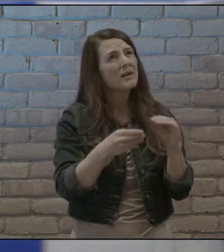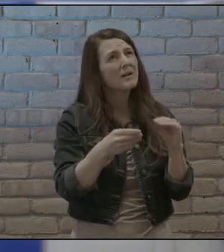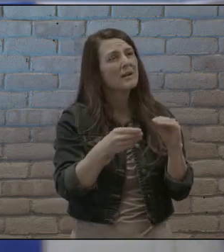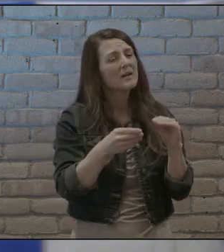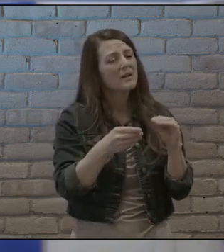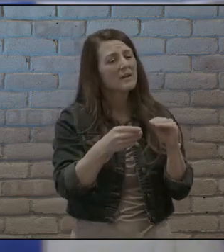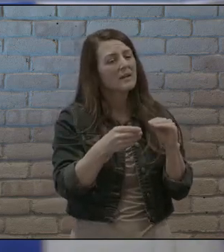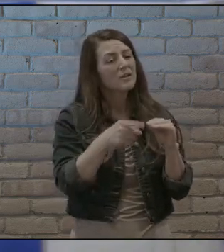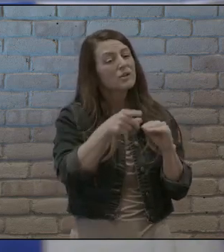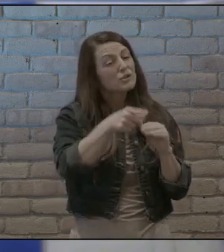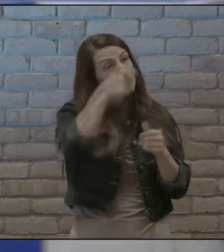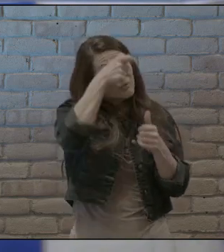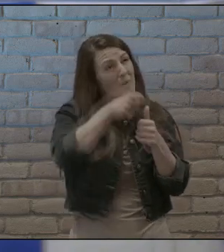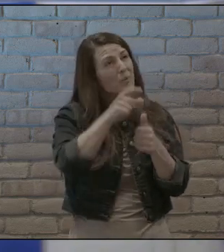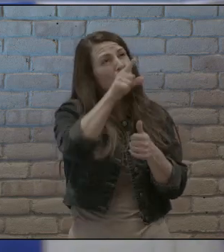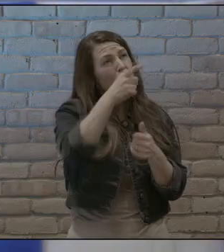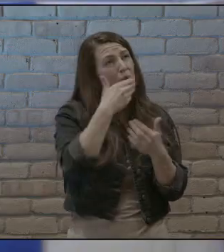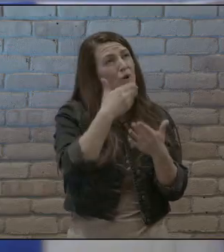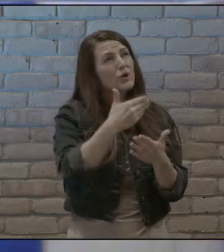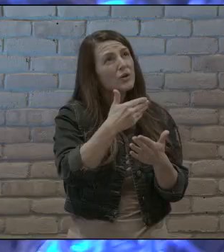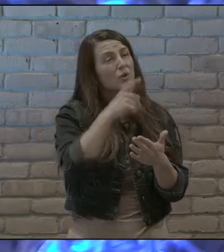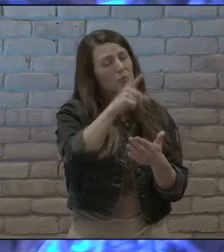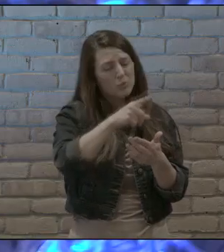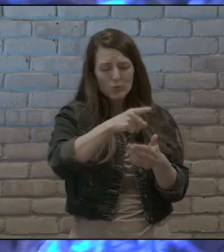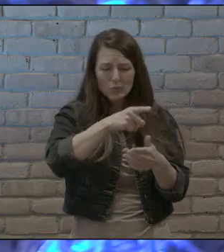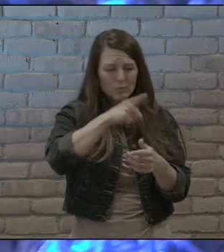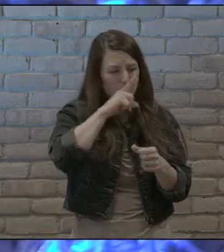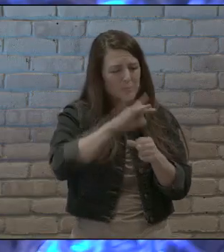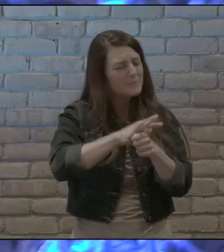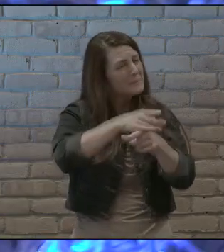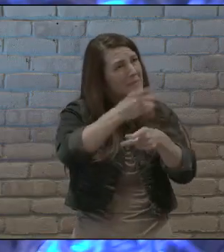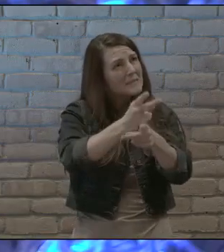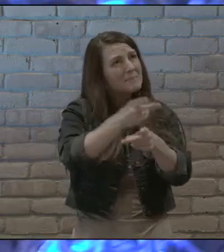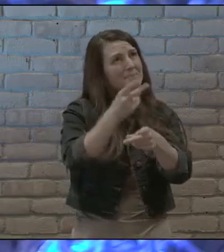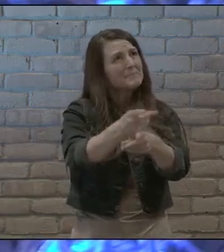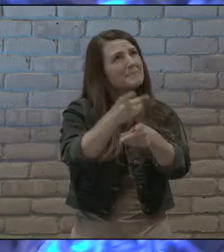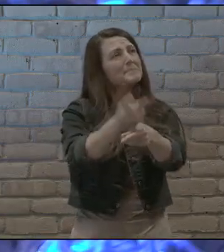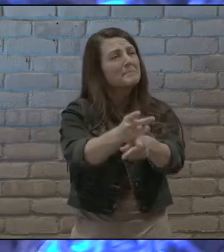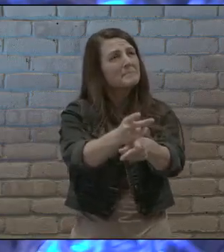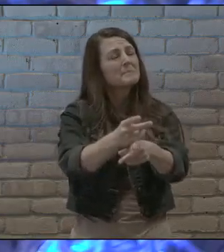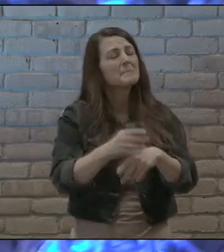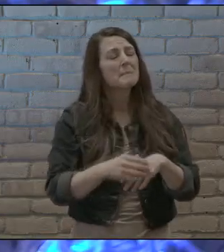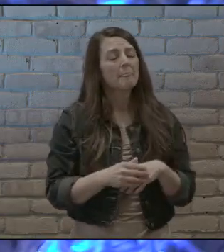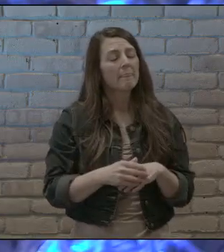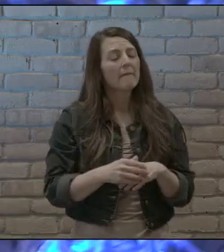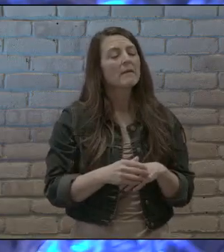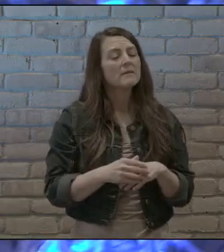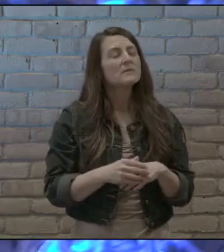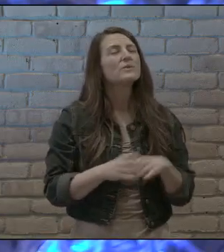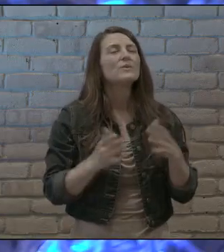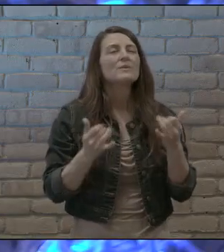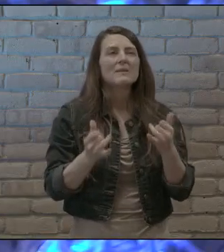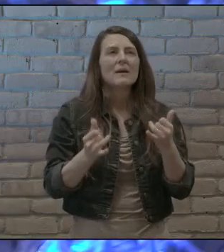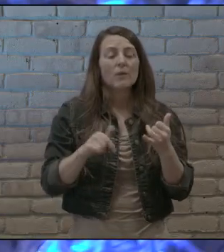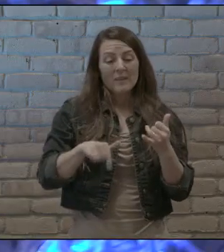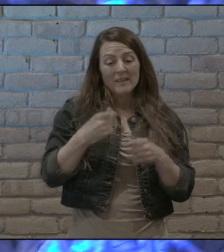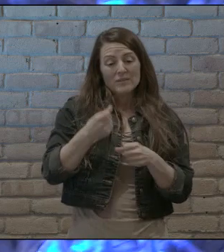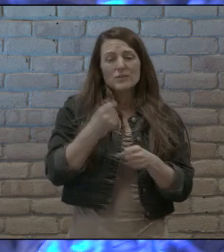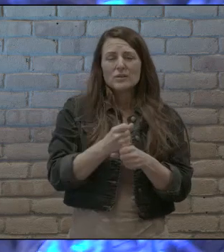that you are good and you are faithful. And so transform our attitudes this